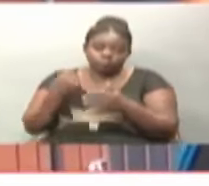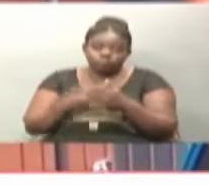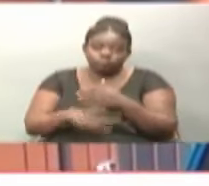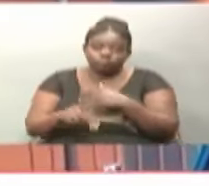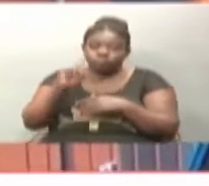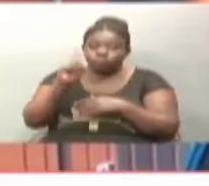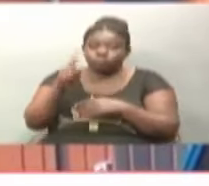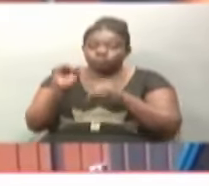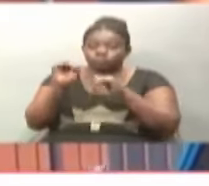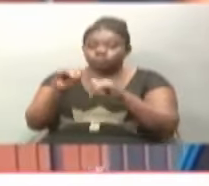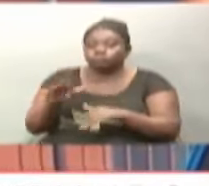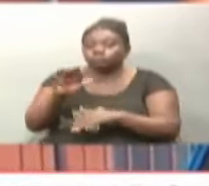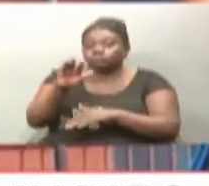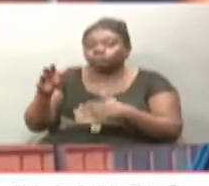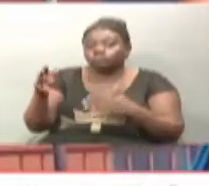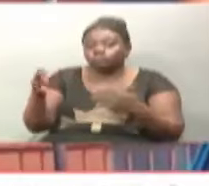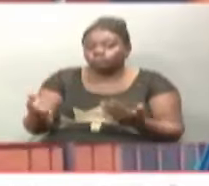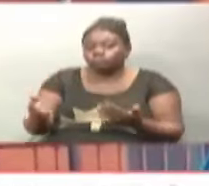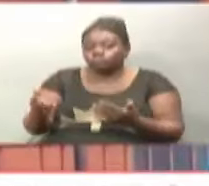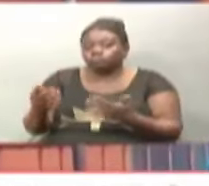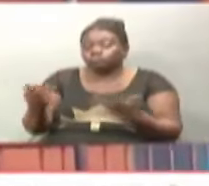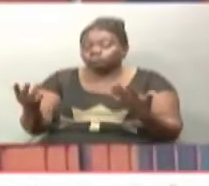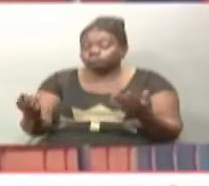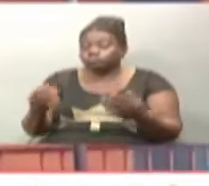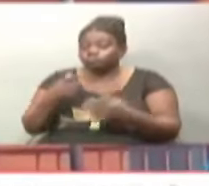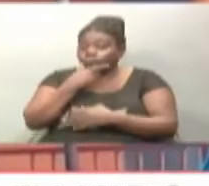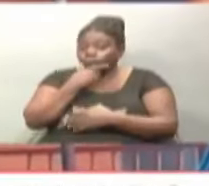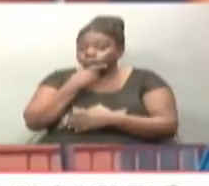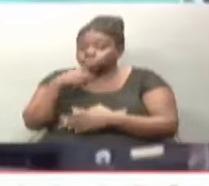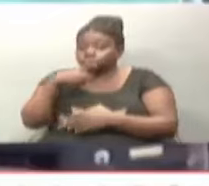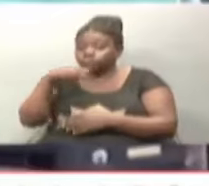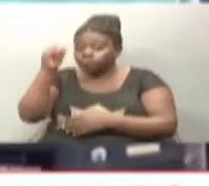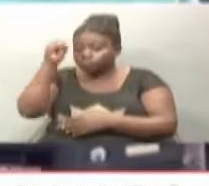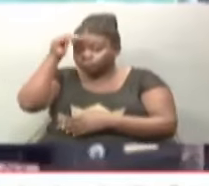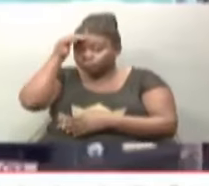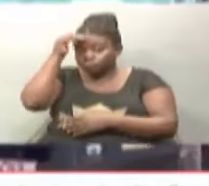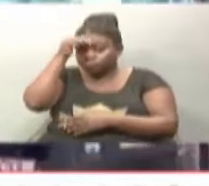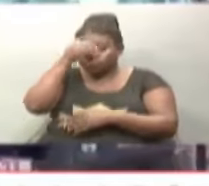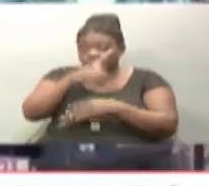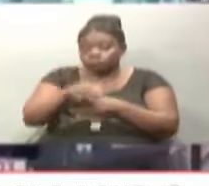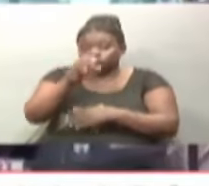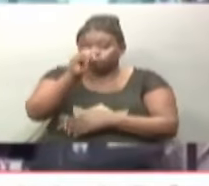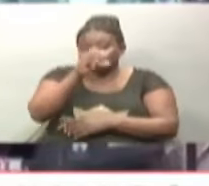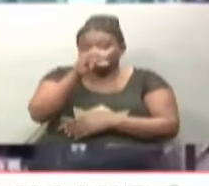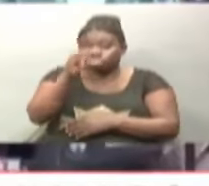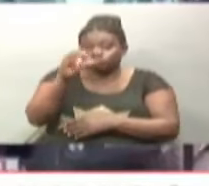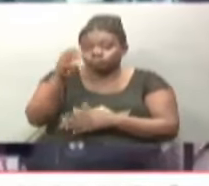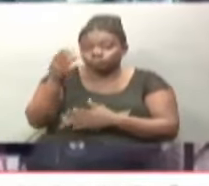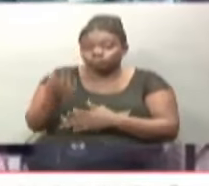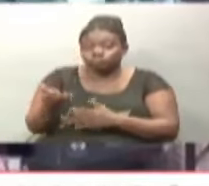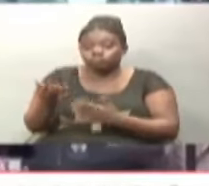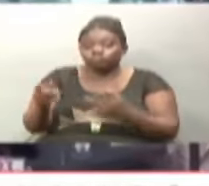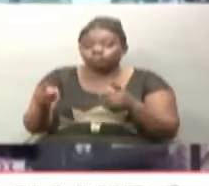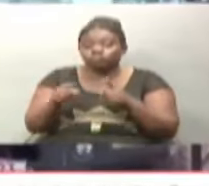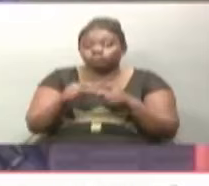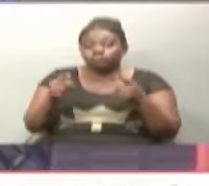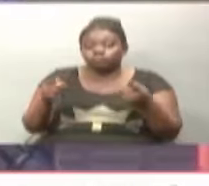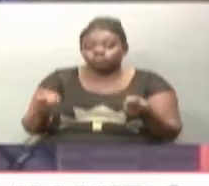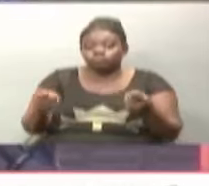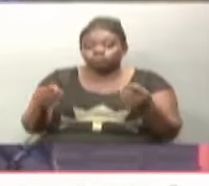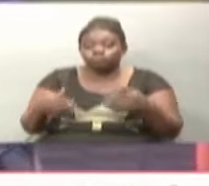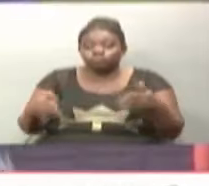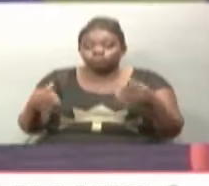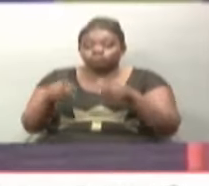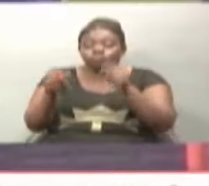sekubera mu kitundu emisana ne babekengere kyabawaliriza okugenda ku police oro osa ye bale Raymond n'abasirikale ne babanganga